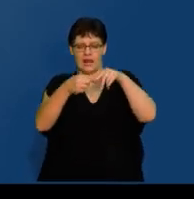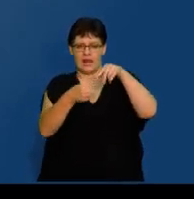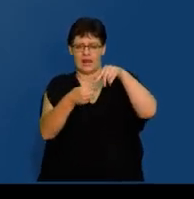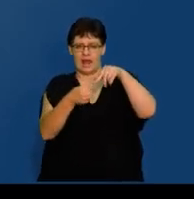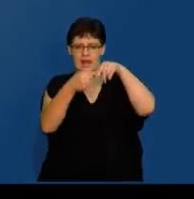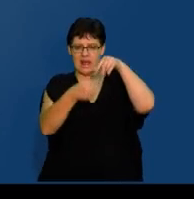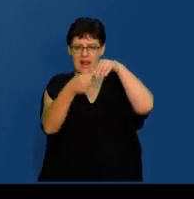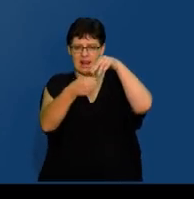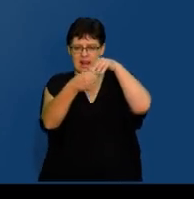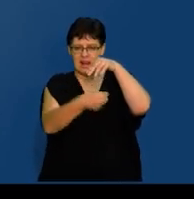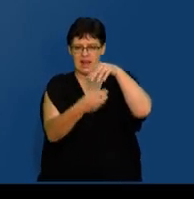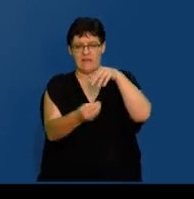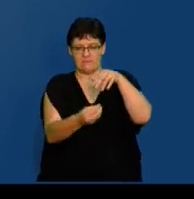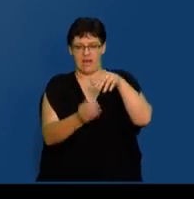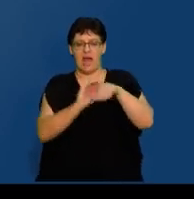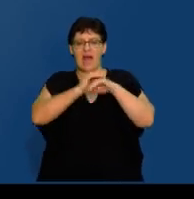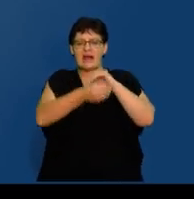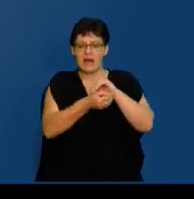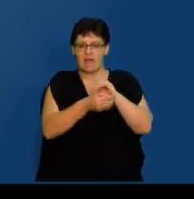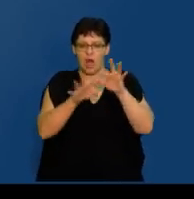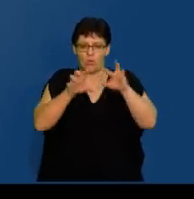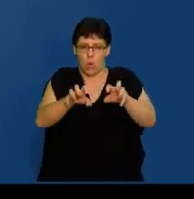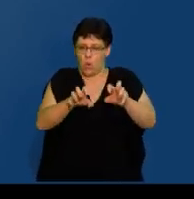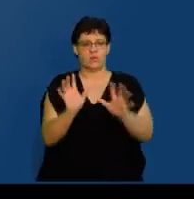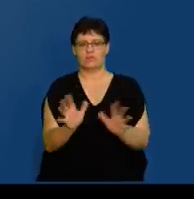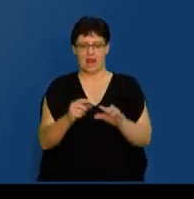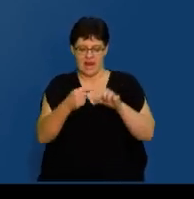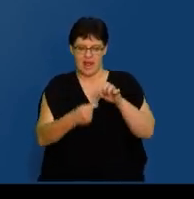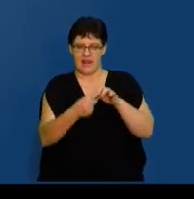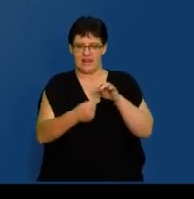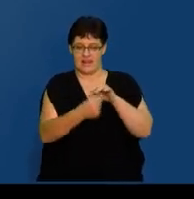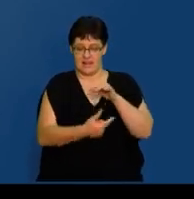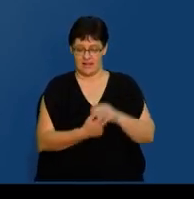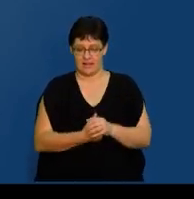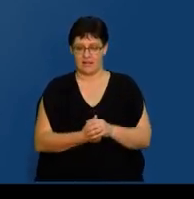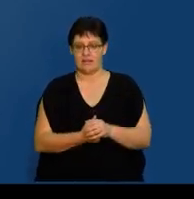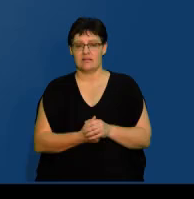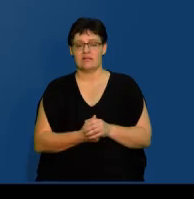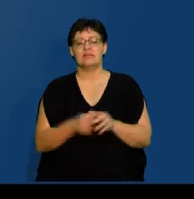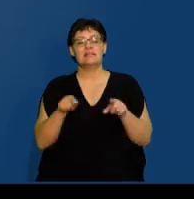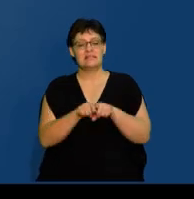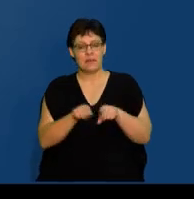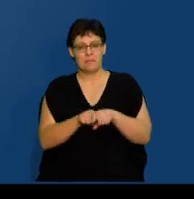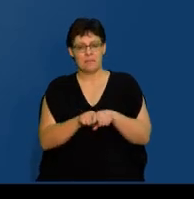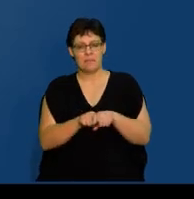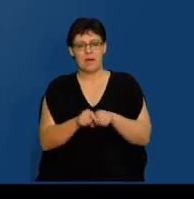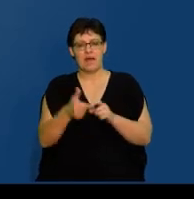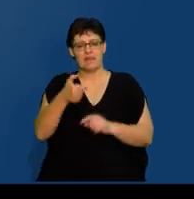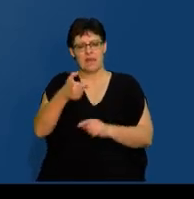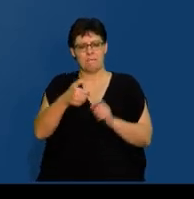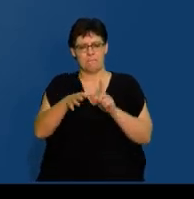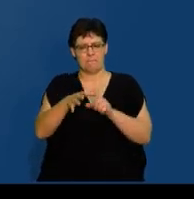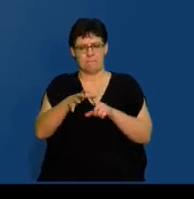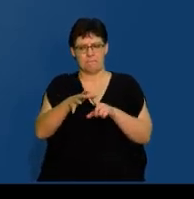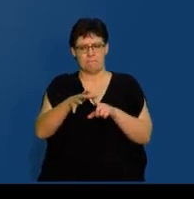of being covered with claws. Okay? You also see that we've got an opposable thumb, and that gives